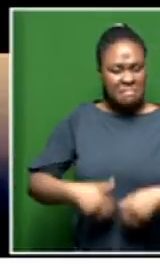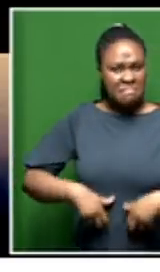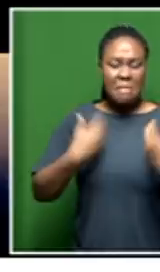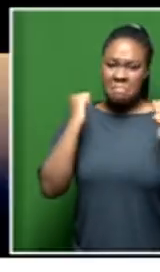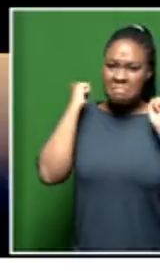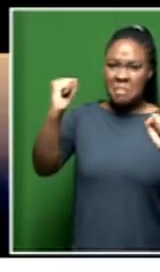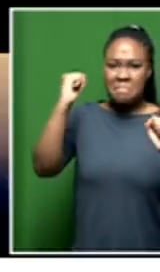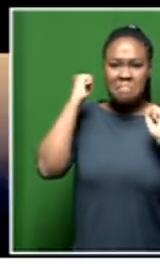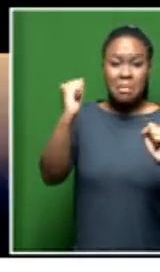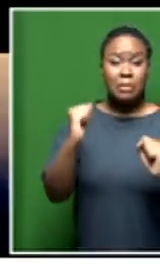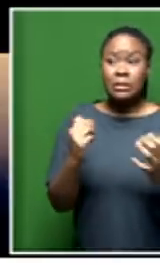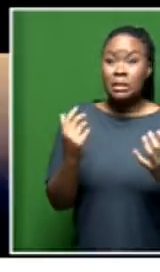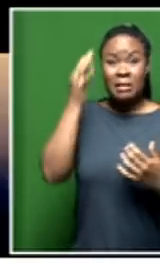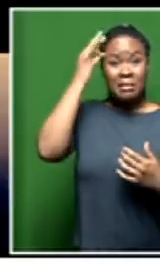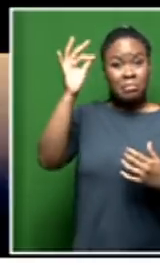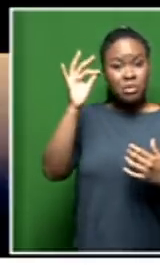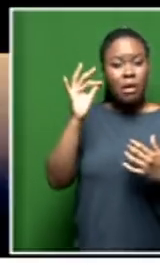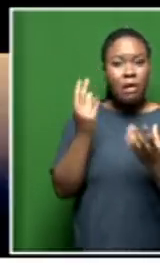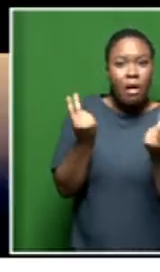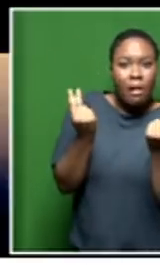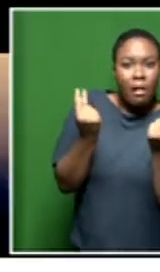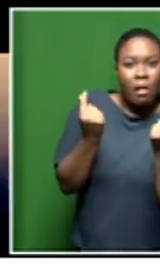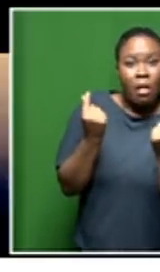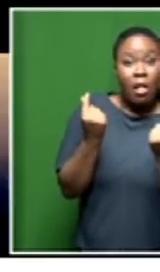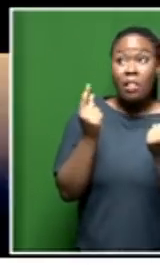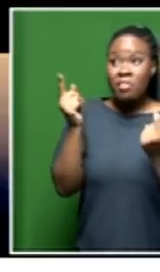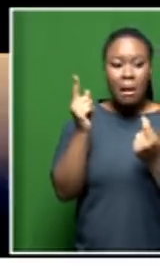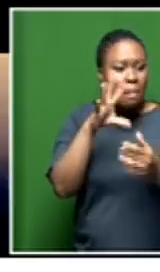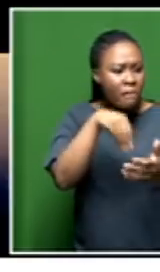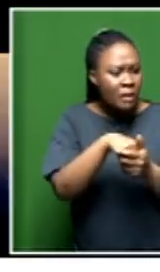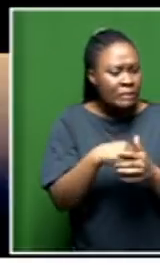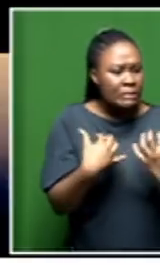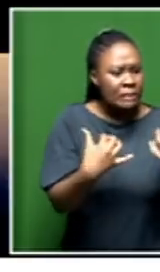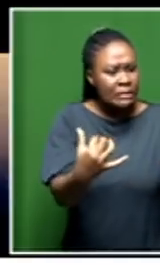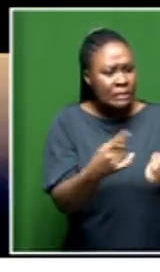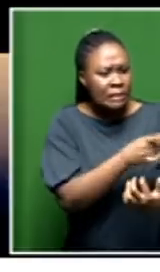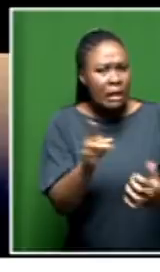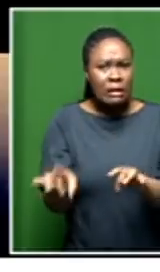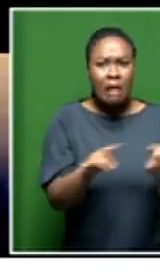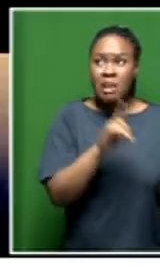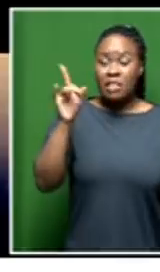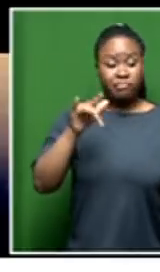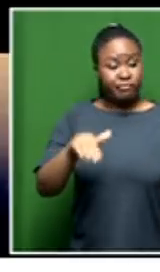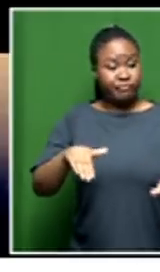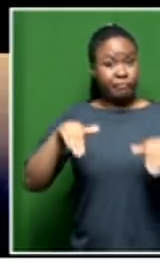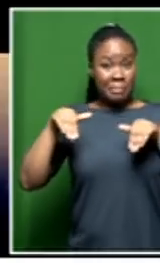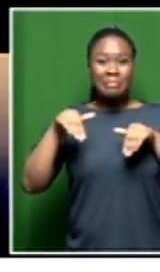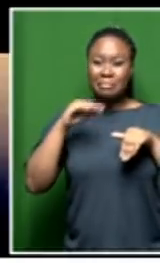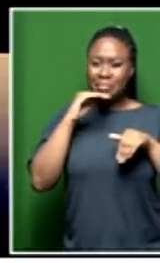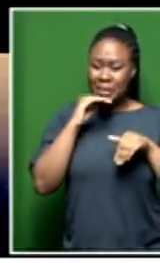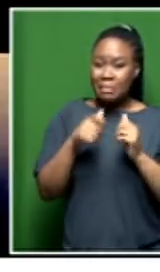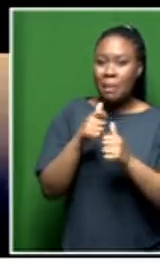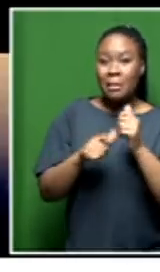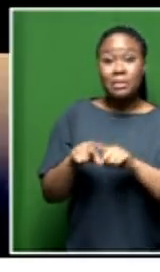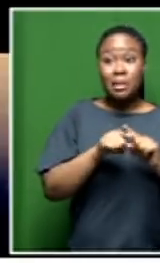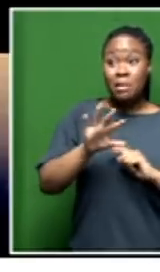removed from their society, and these are things that we, even as our own country, South Africa, need to be very, very worrisome of. Dr.